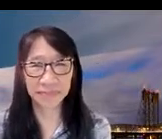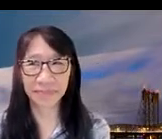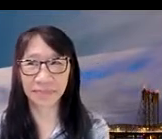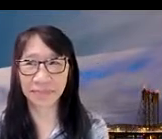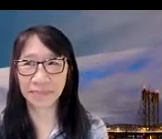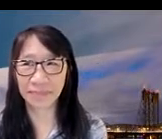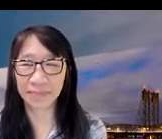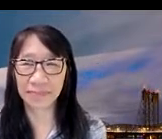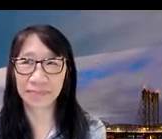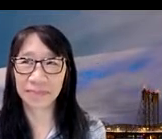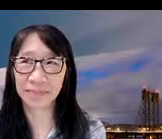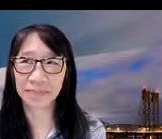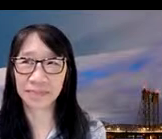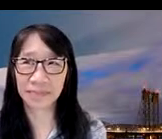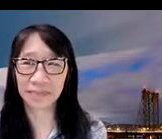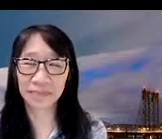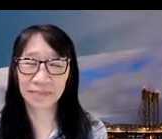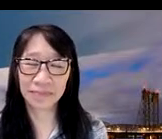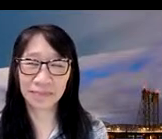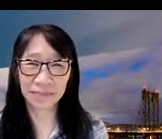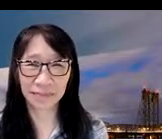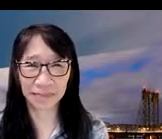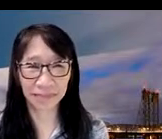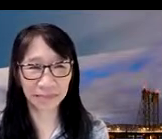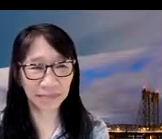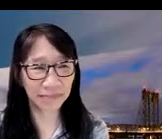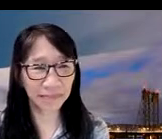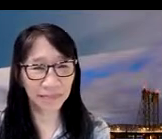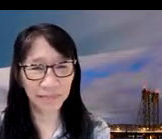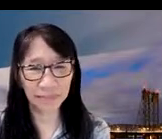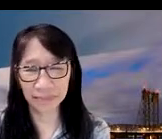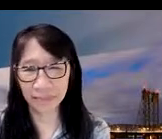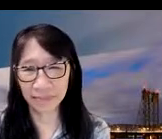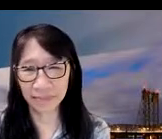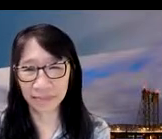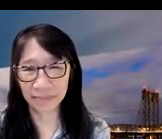I have trouble seeing that having any acceptance at all.